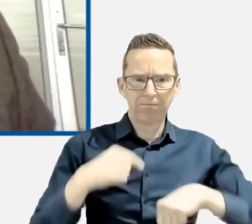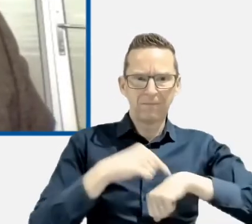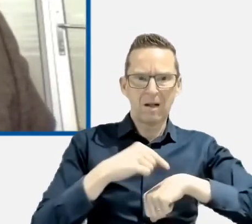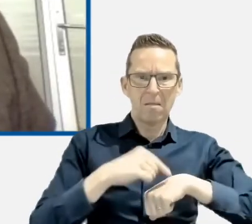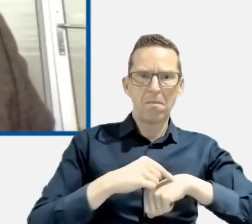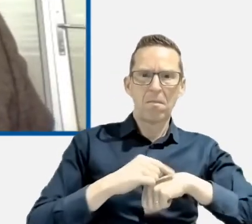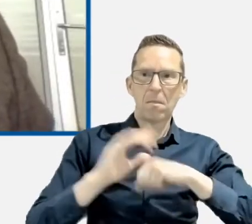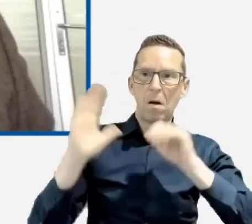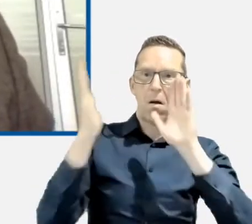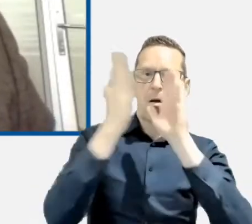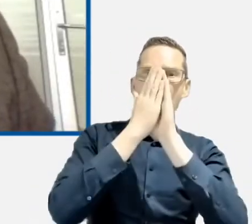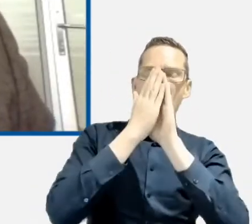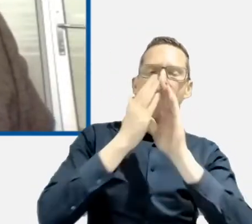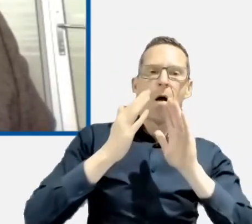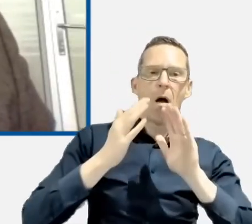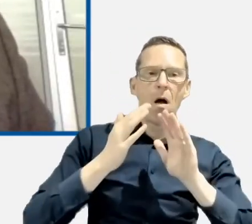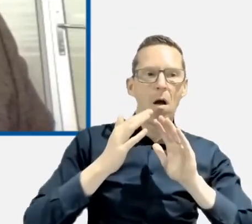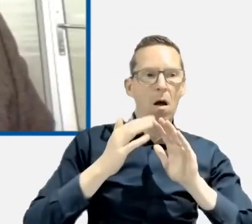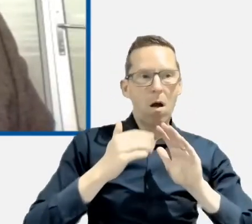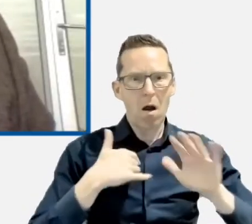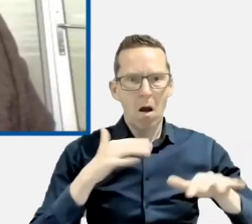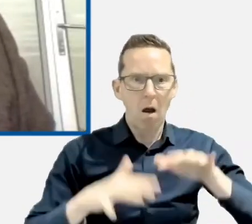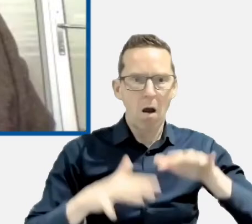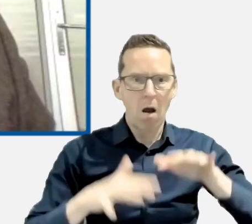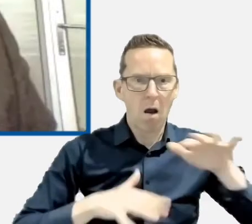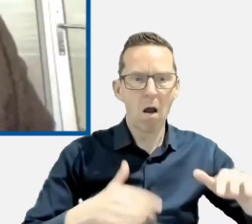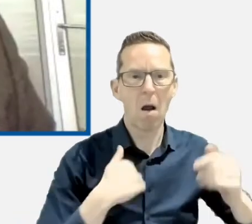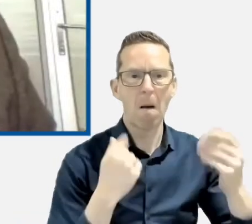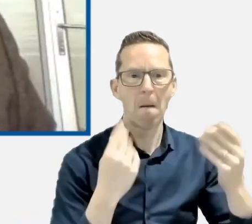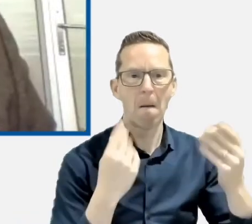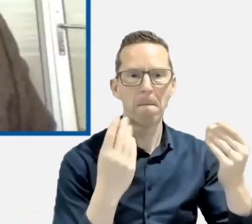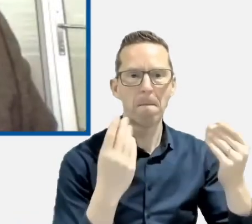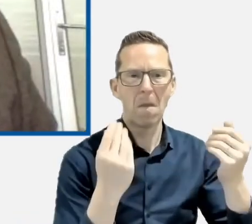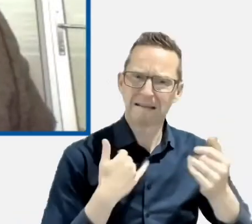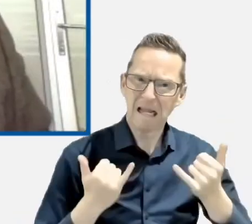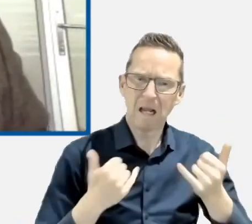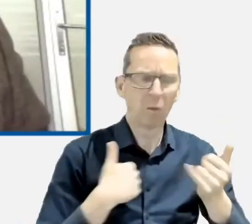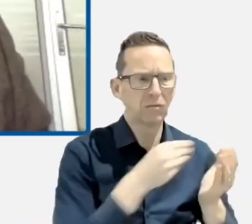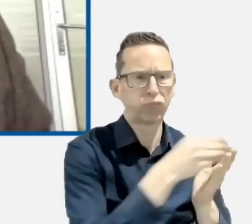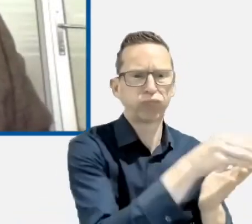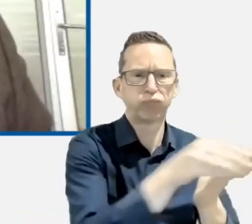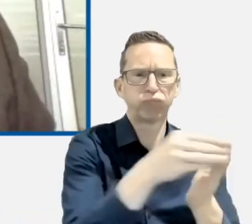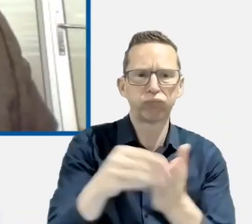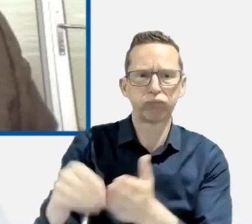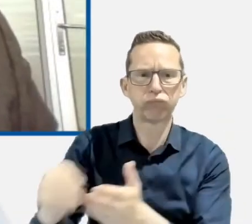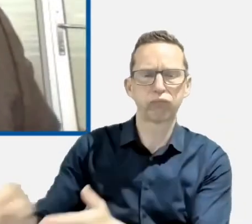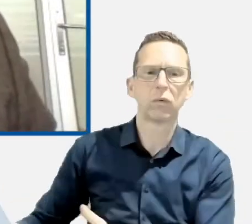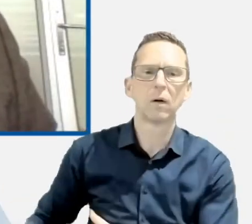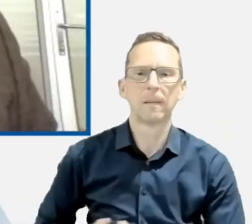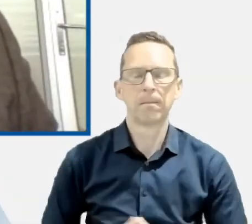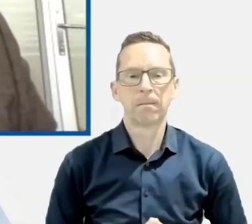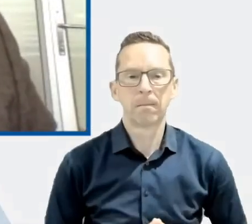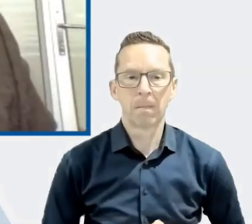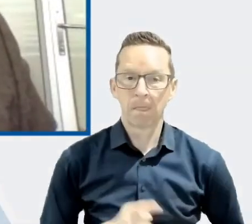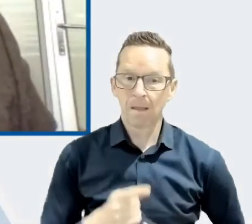that exists. So basically, our approach is that we need to deal with risk management in its